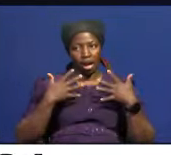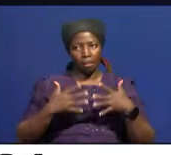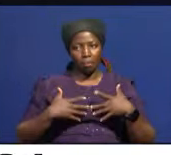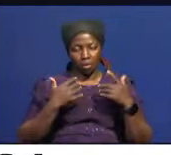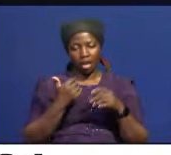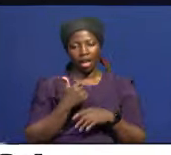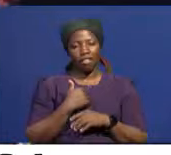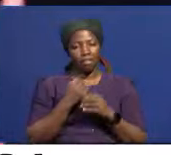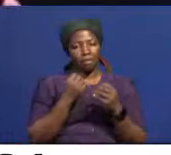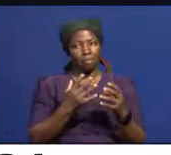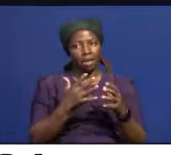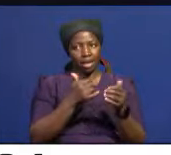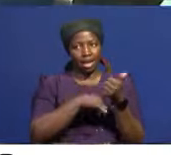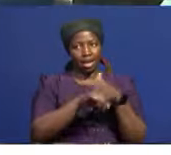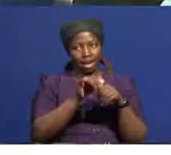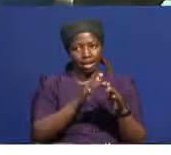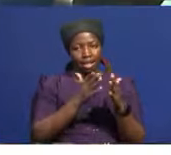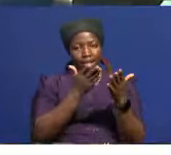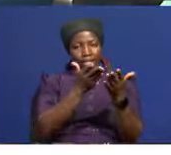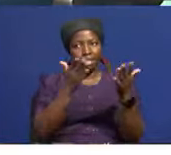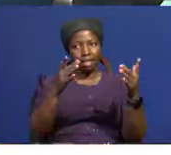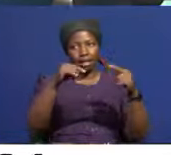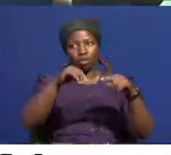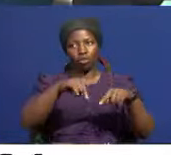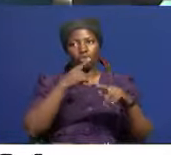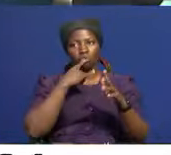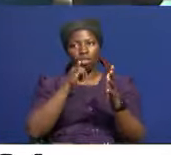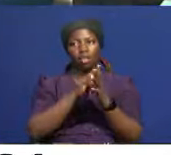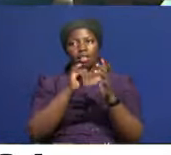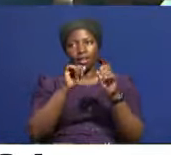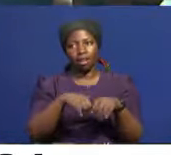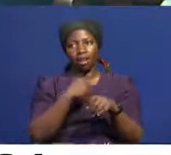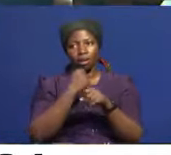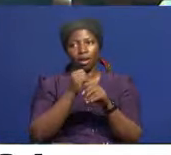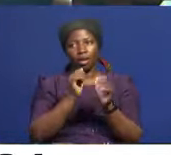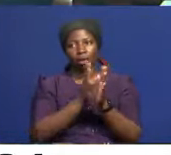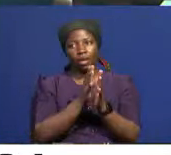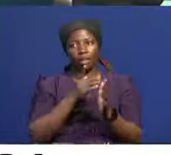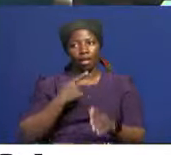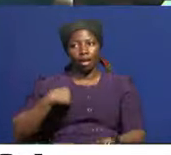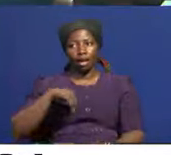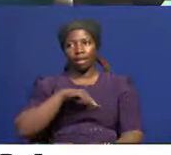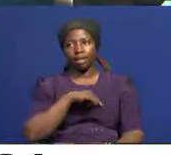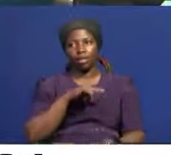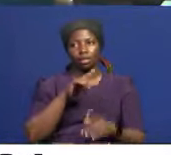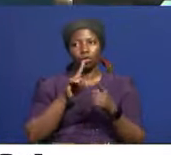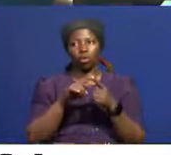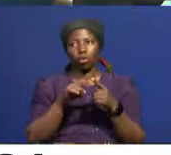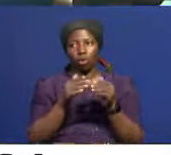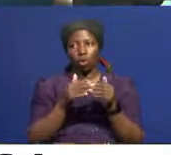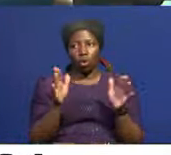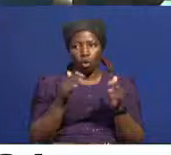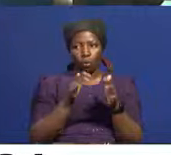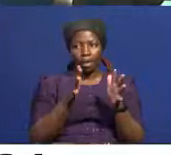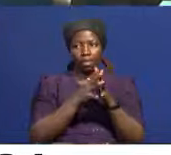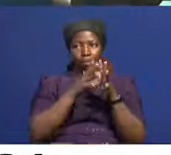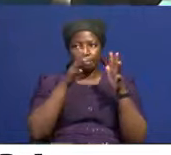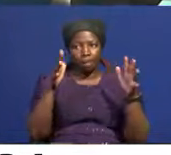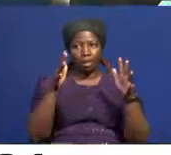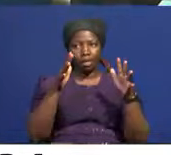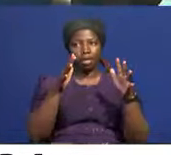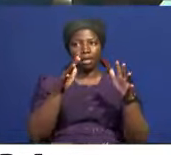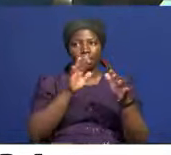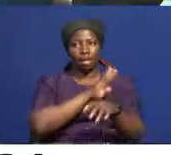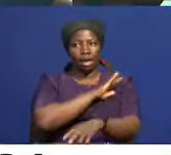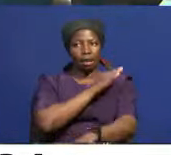actors in our midst today so that they can work with us to unlock the huge potential